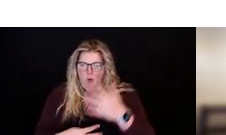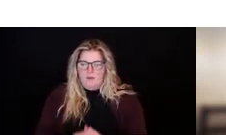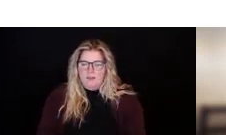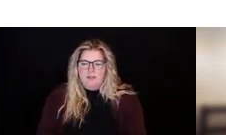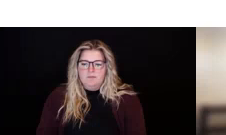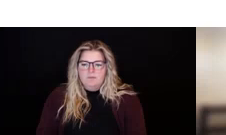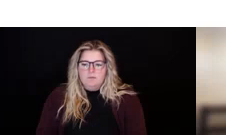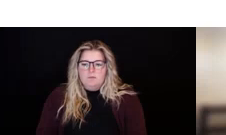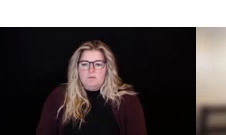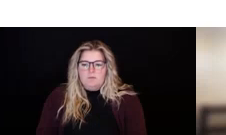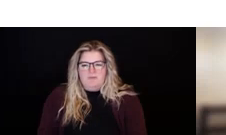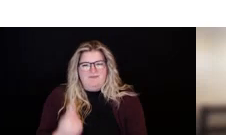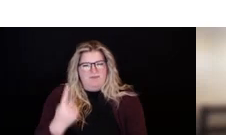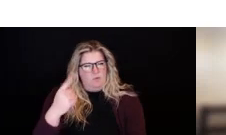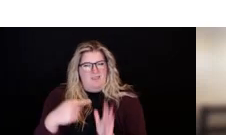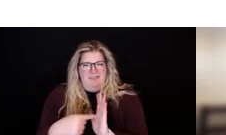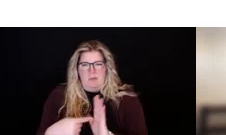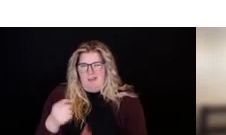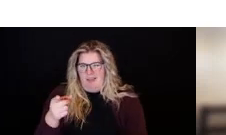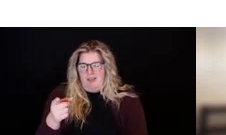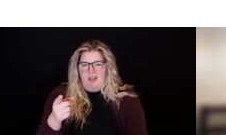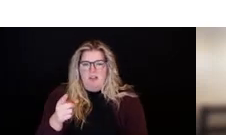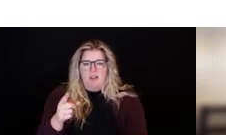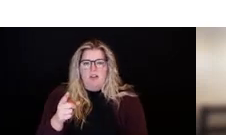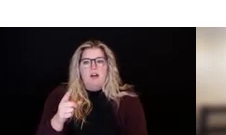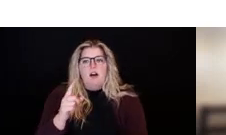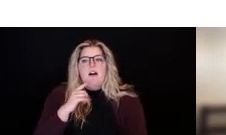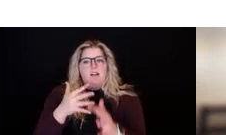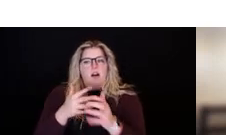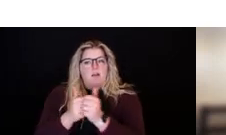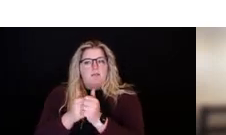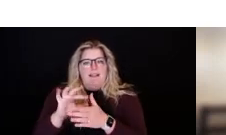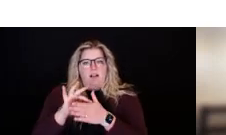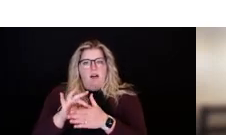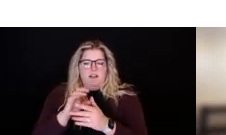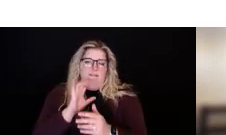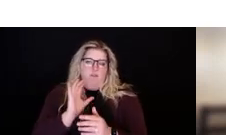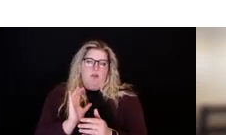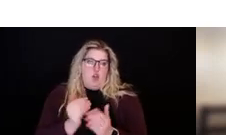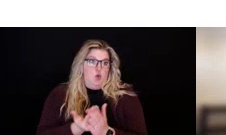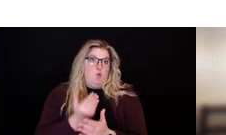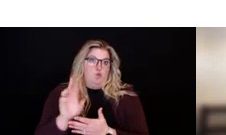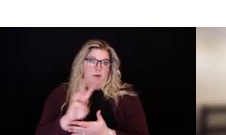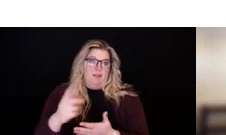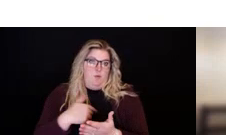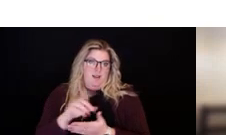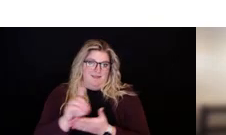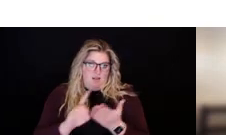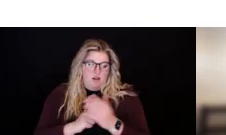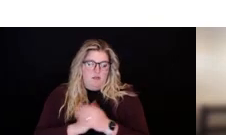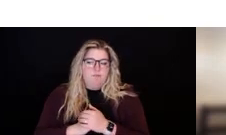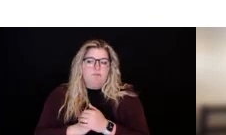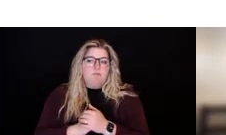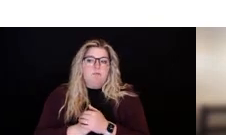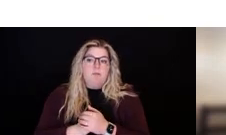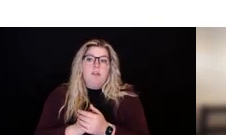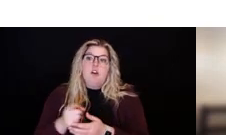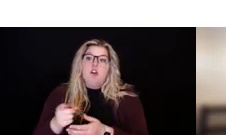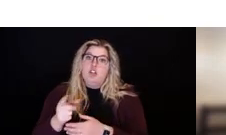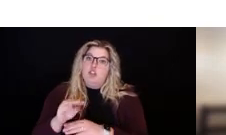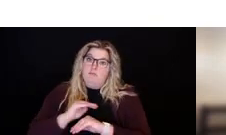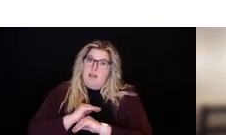screenshot. And this is just one example of dynamically updated content in the new website that to meet that criteria